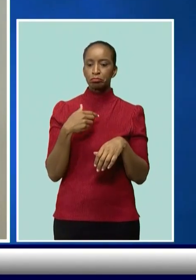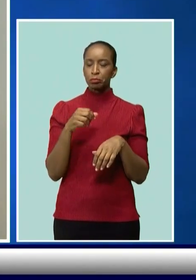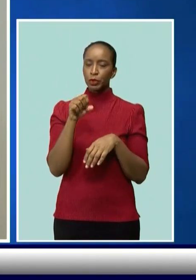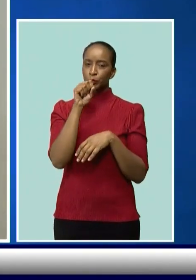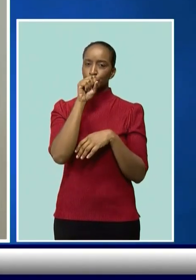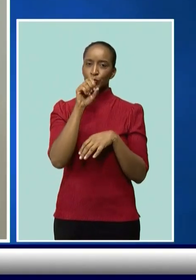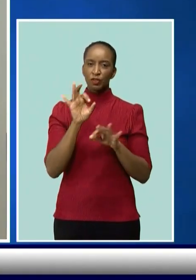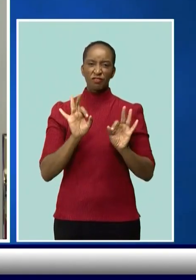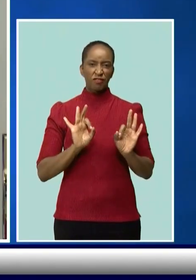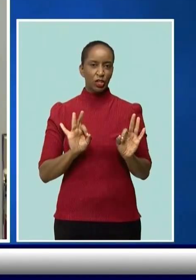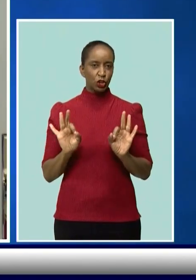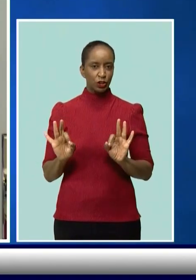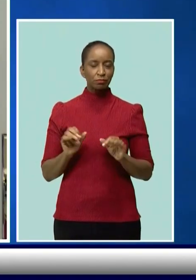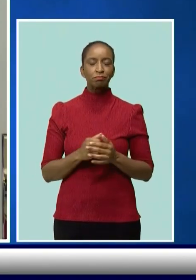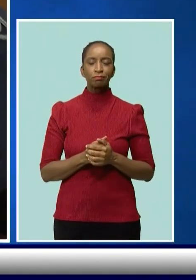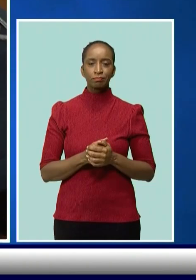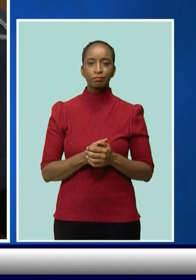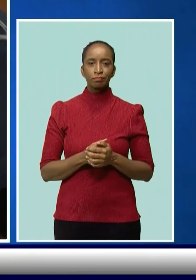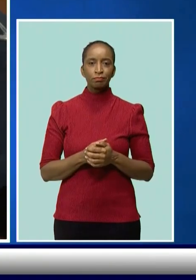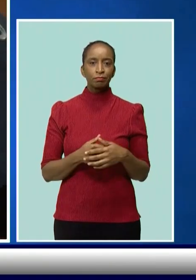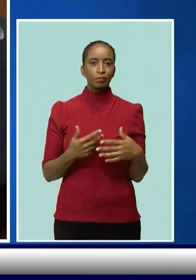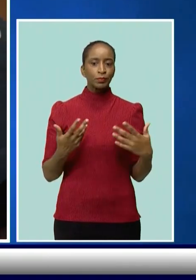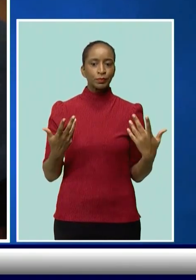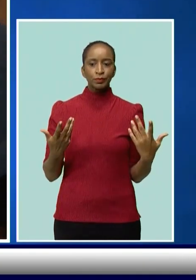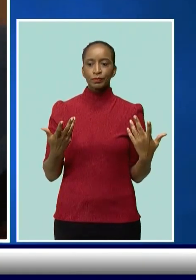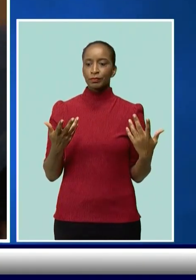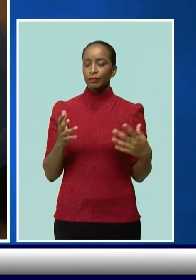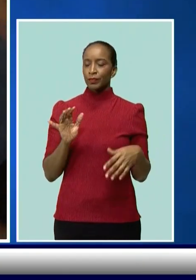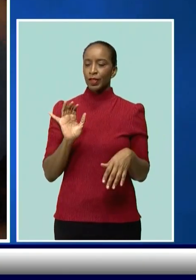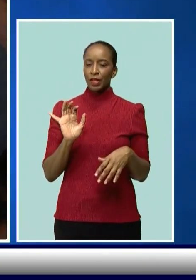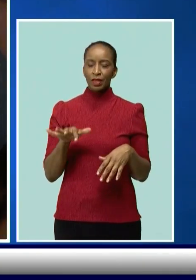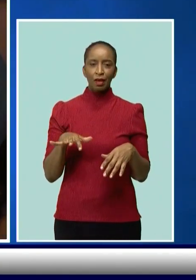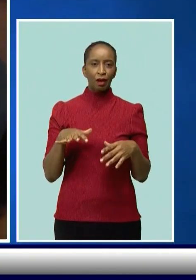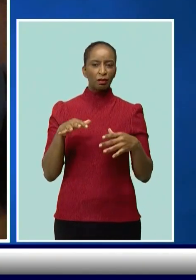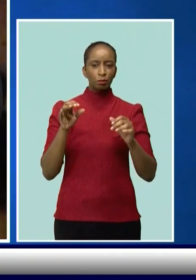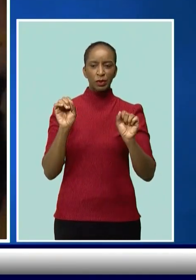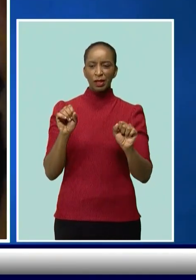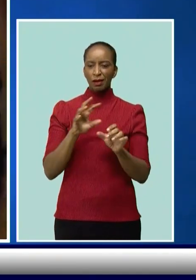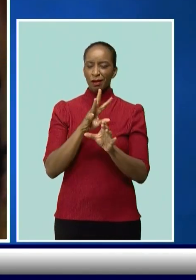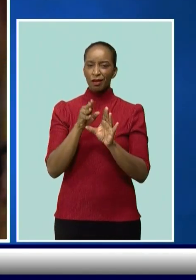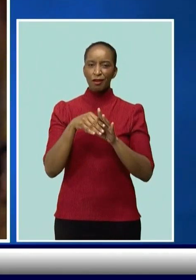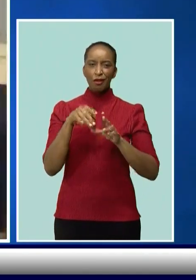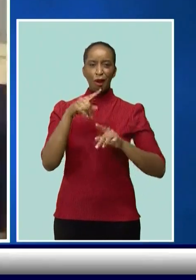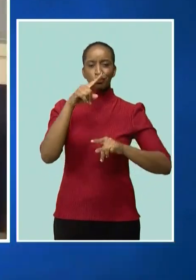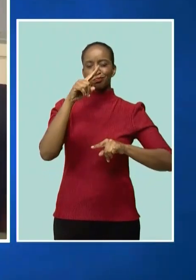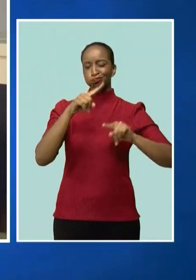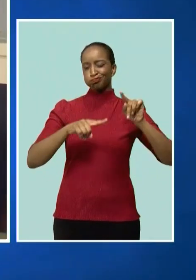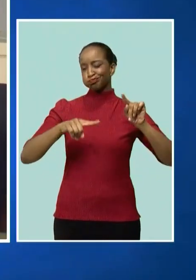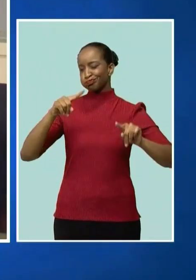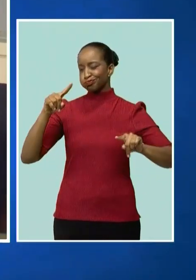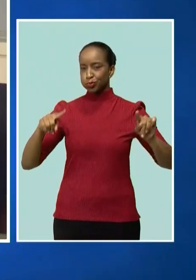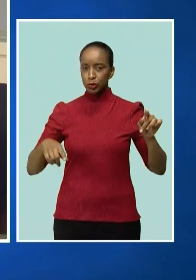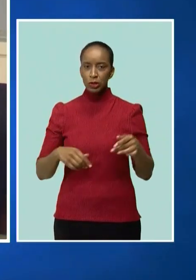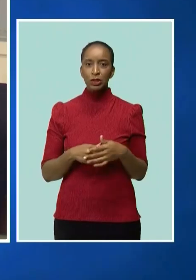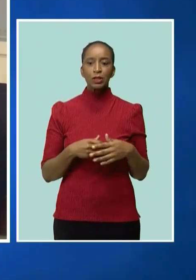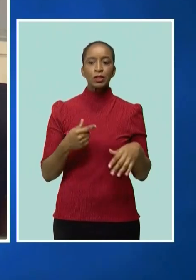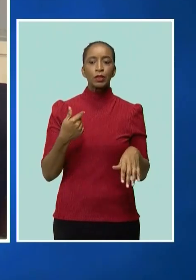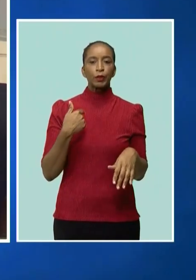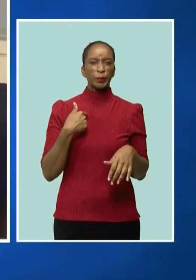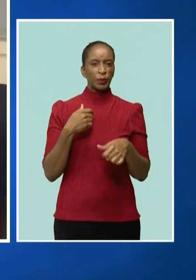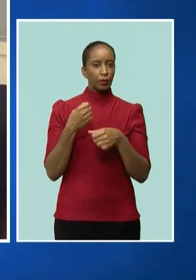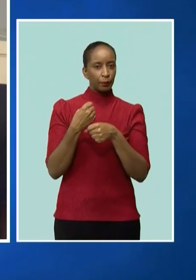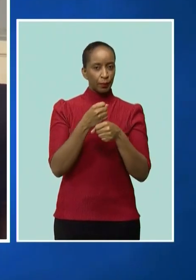say. I love how free and diverse the fashion industry can be, and my type of fashion is created to focus